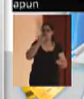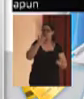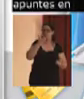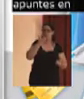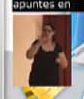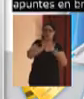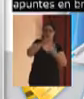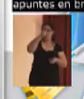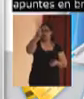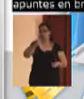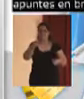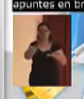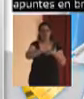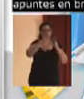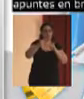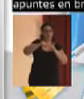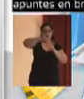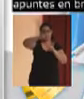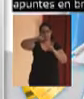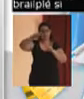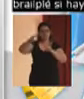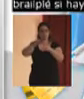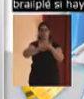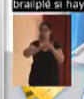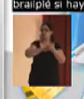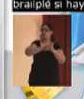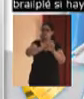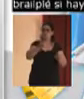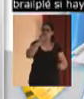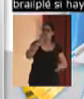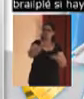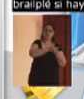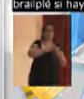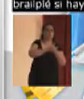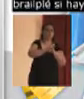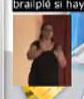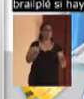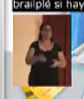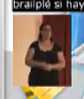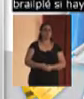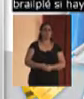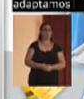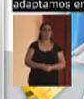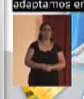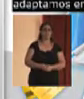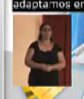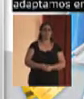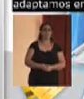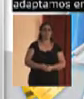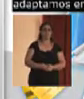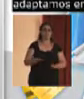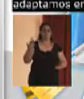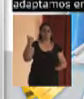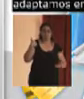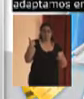If you need a drawing, we can adapt this and create a relief. So everything was going well.